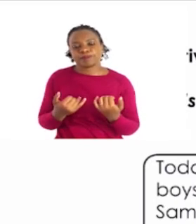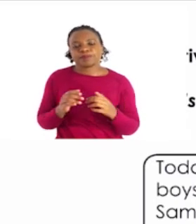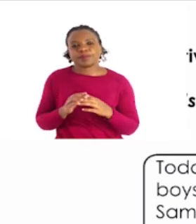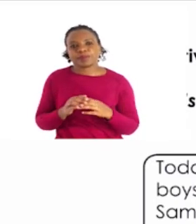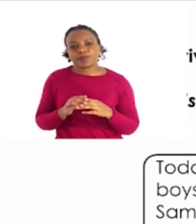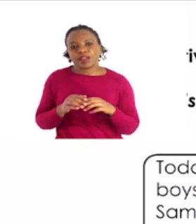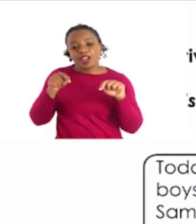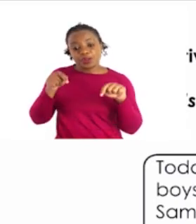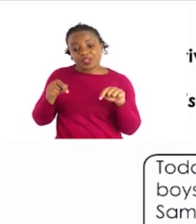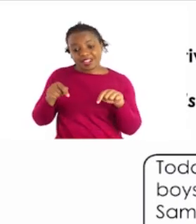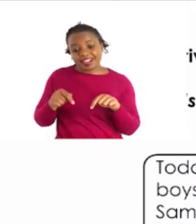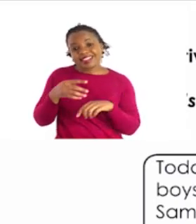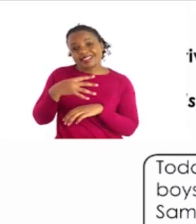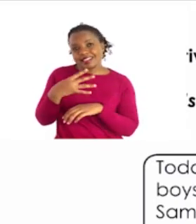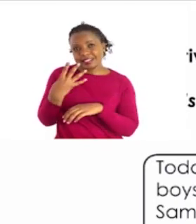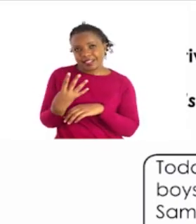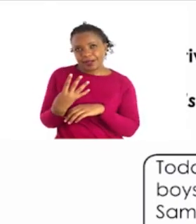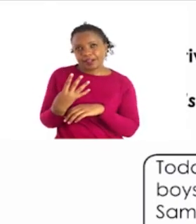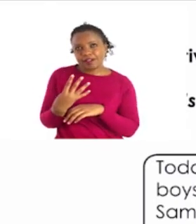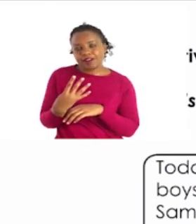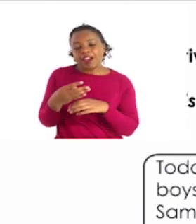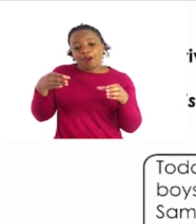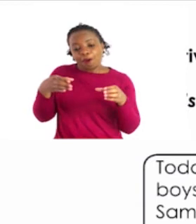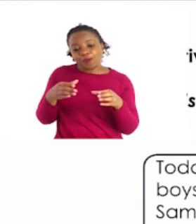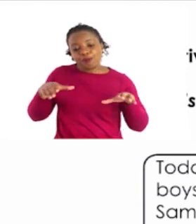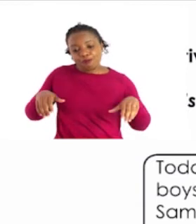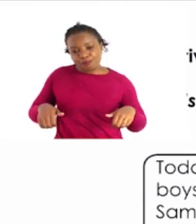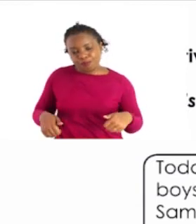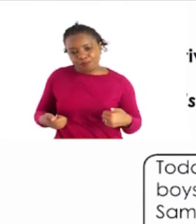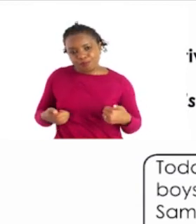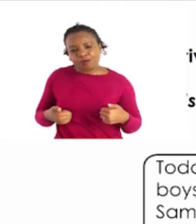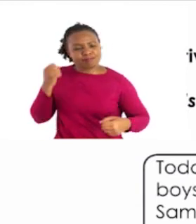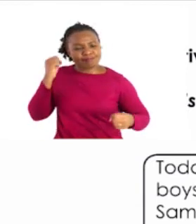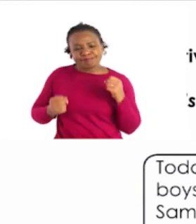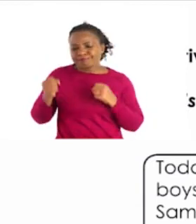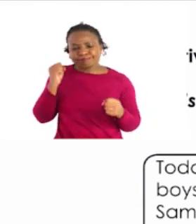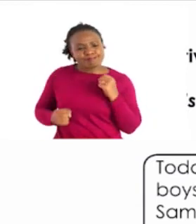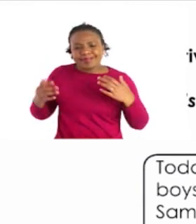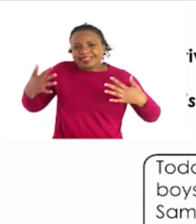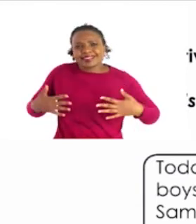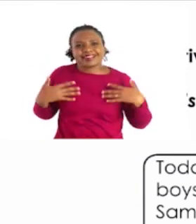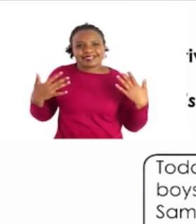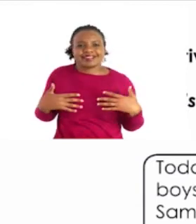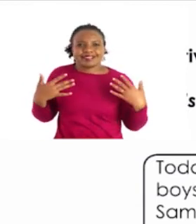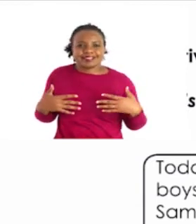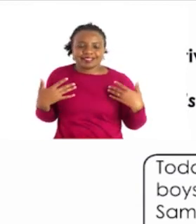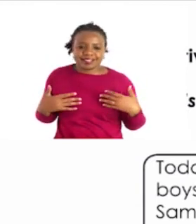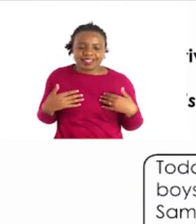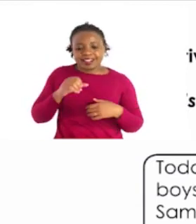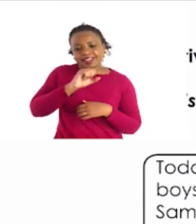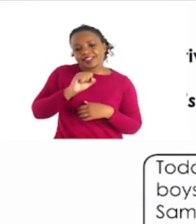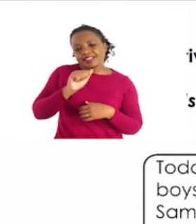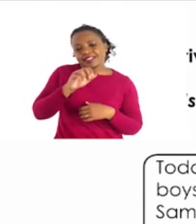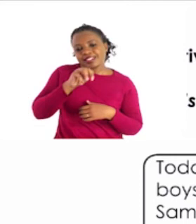says, today is Thursday, and the group of boys are running with excitement. Samuel